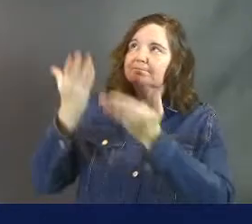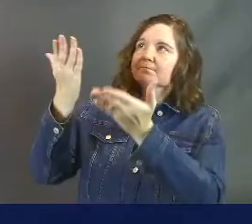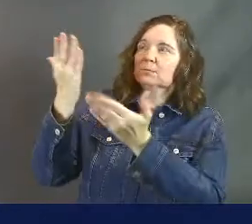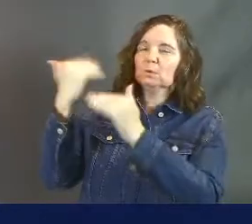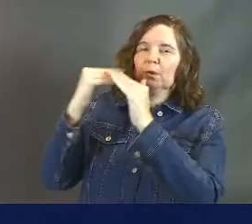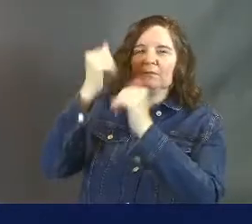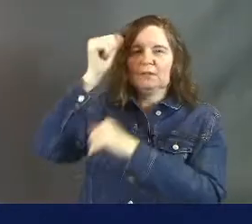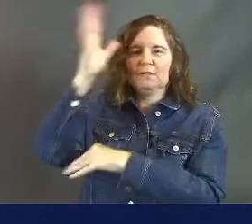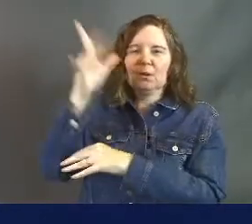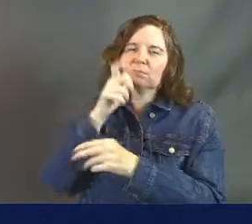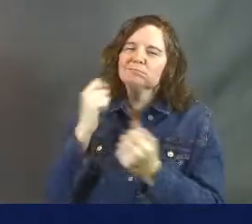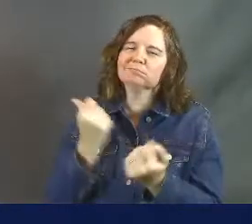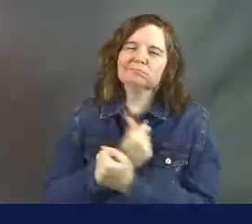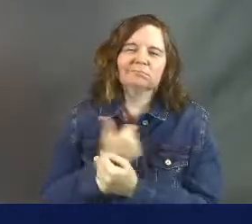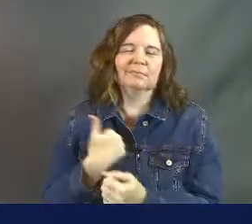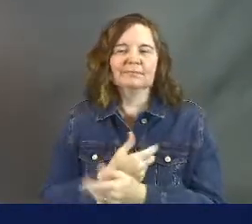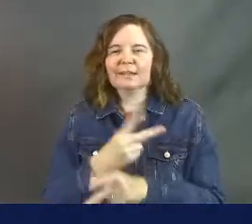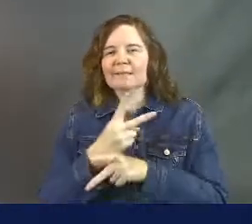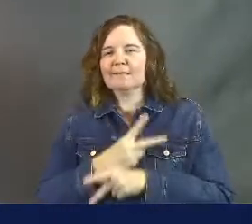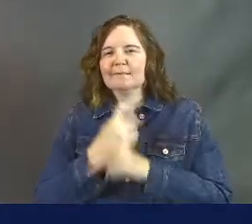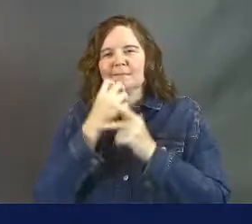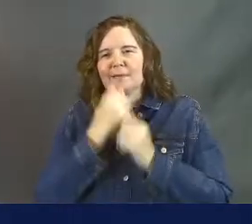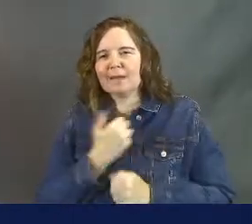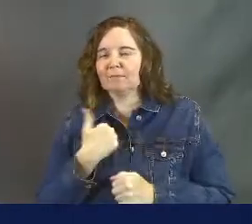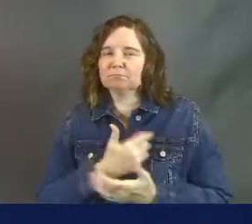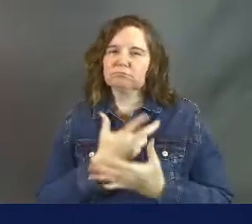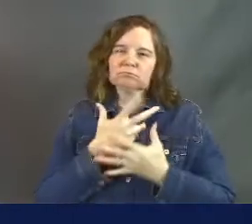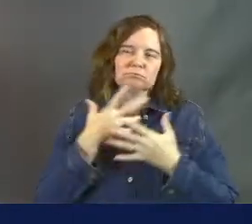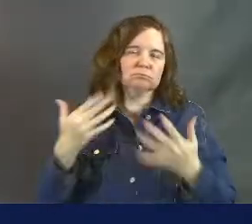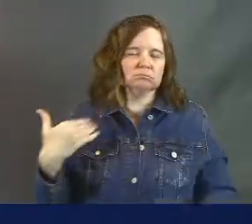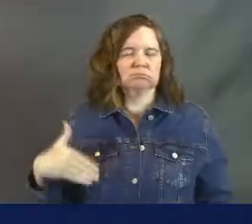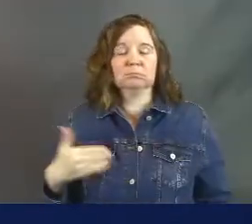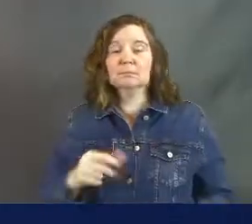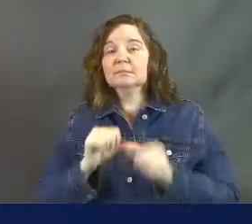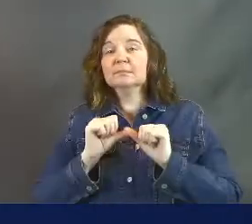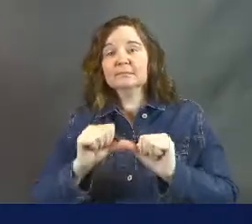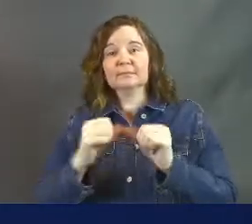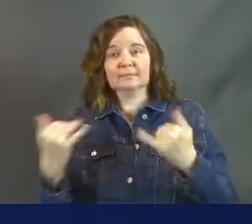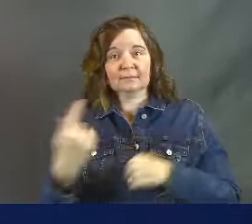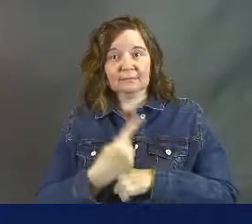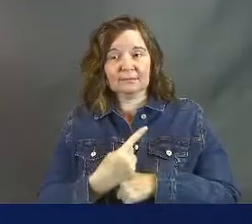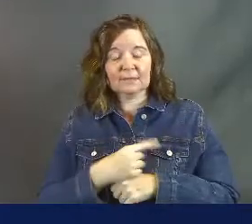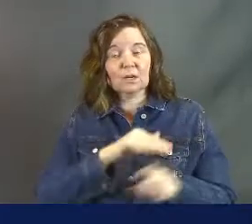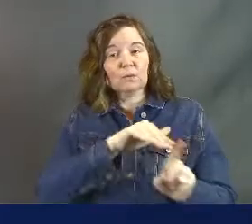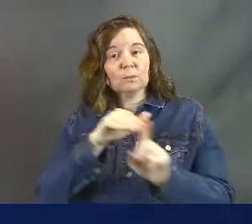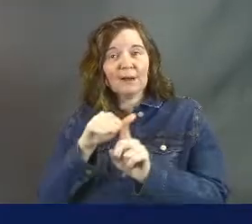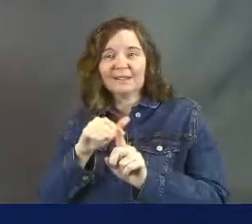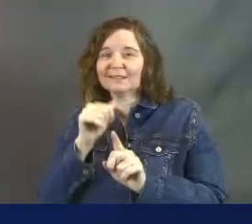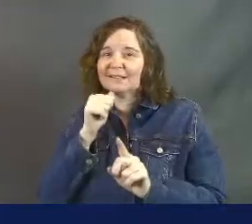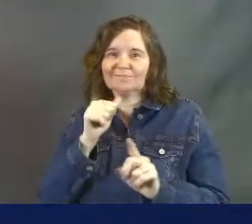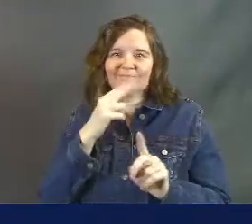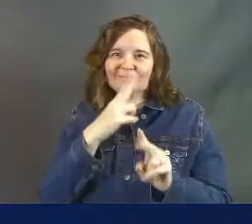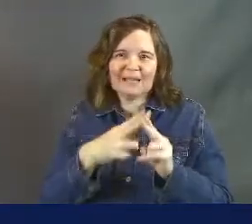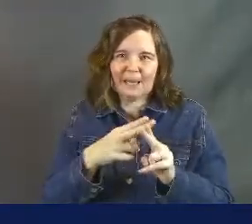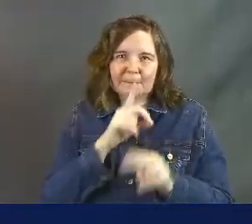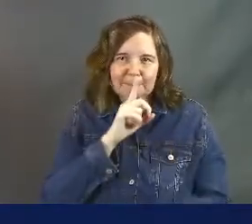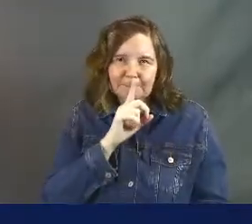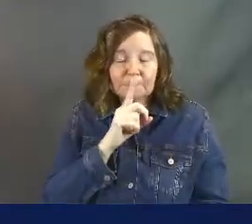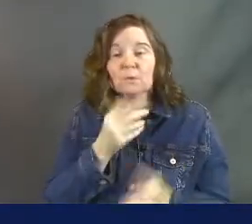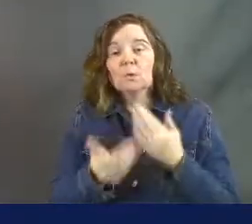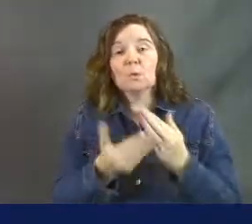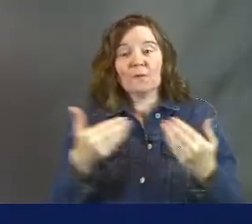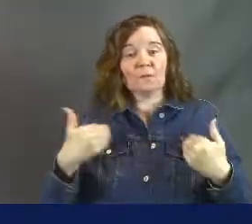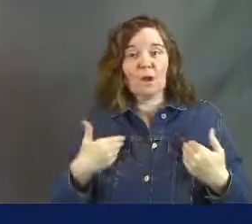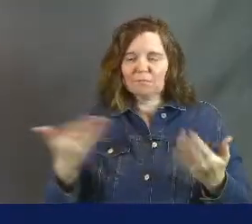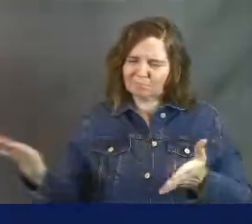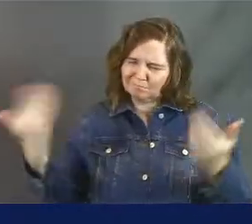our Heavenly Father, who loves us and cares for us so much. So we're going to continue that today. And just to remind you, these are anonymous. So whatever you got,